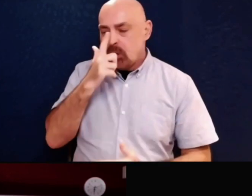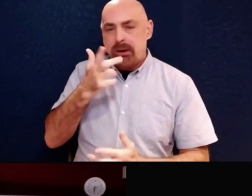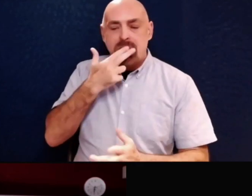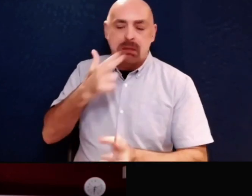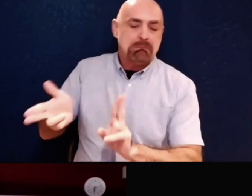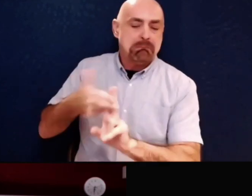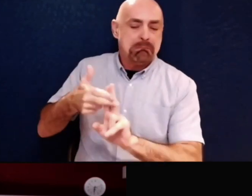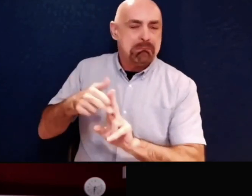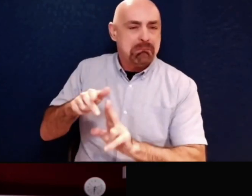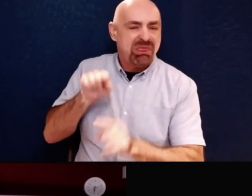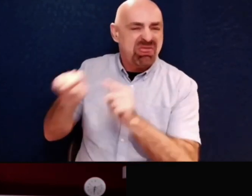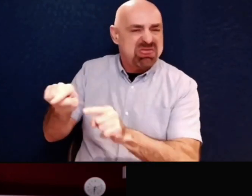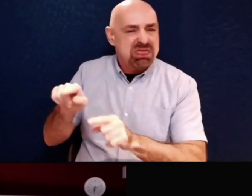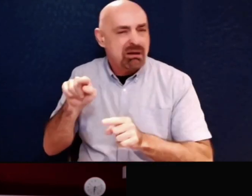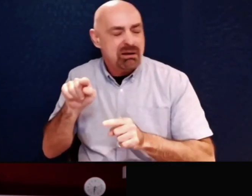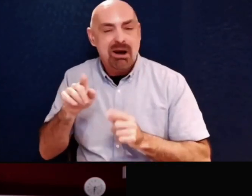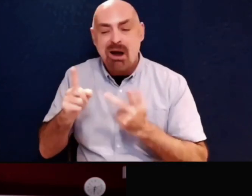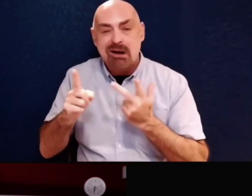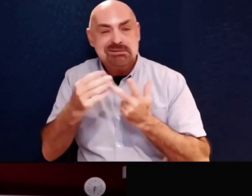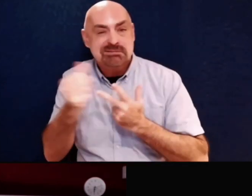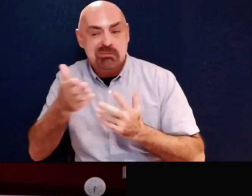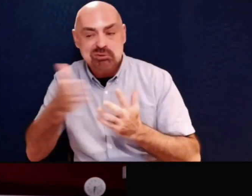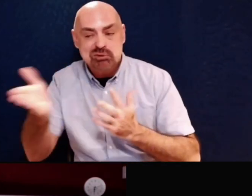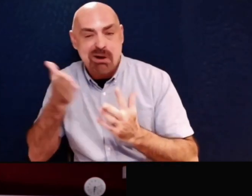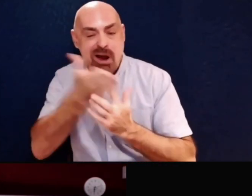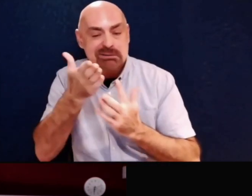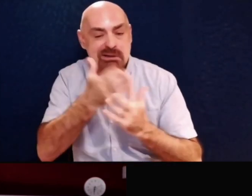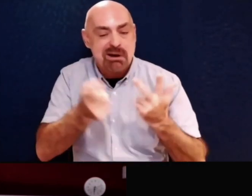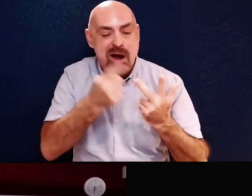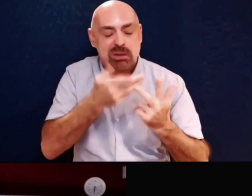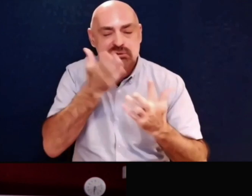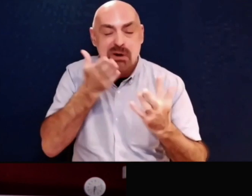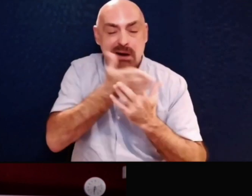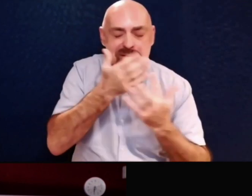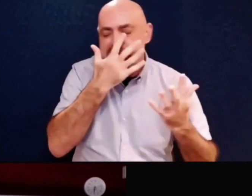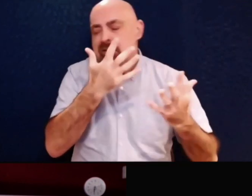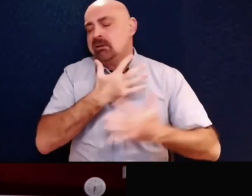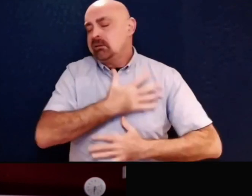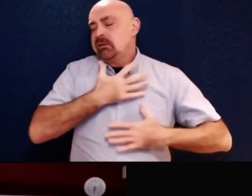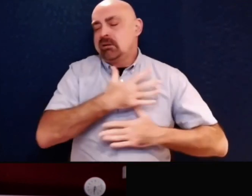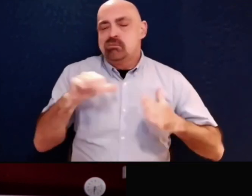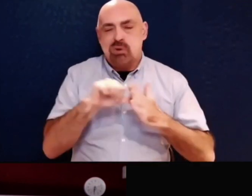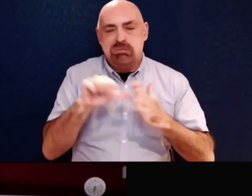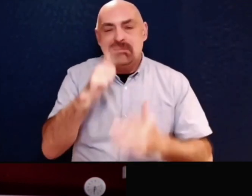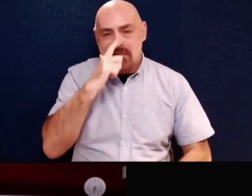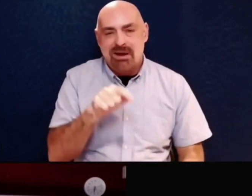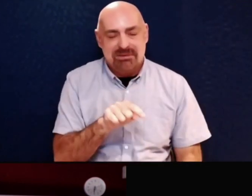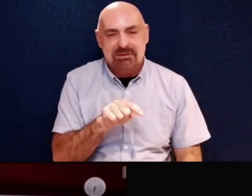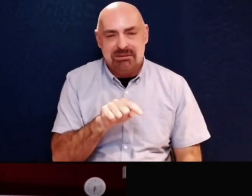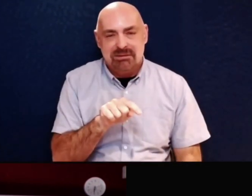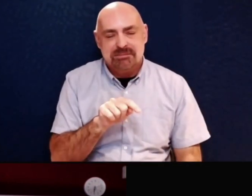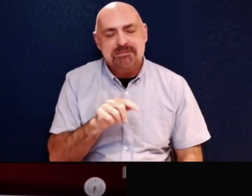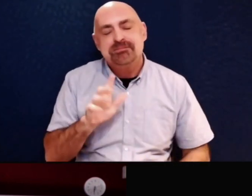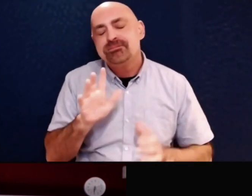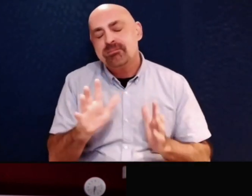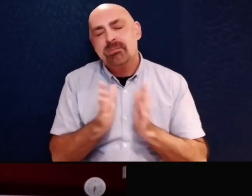children access, some children will access services there, some will experience problems. I think it moves some way